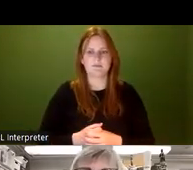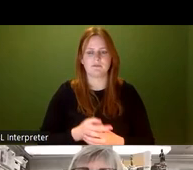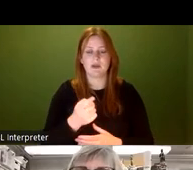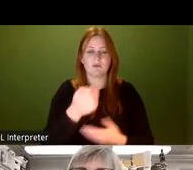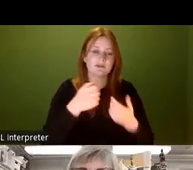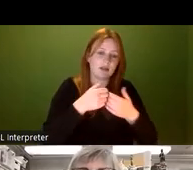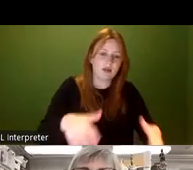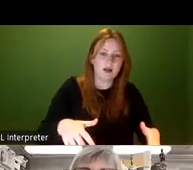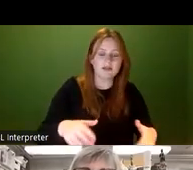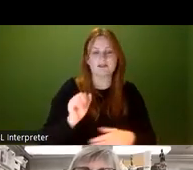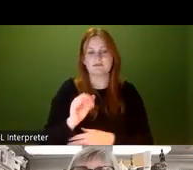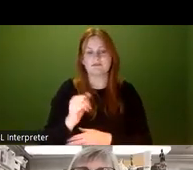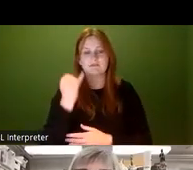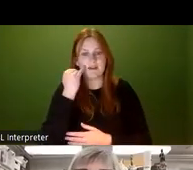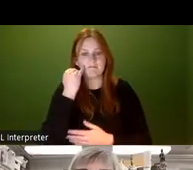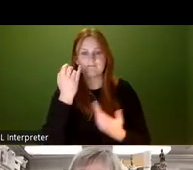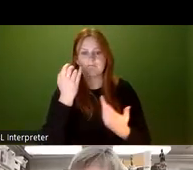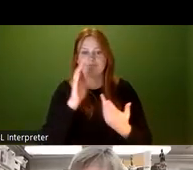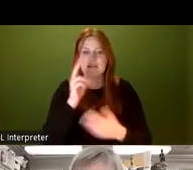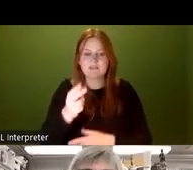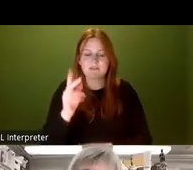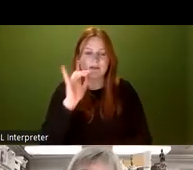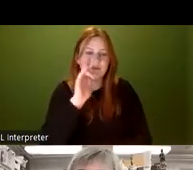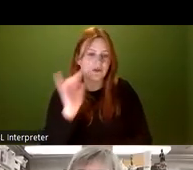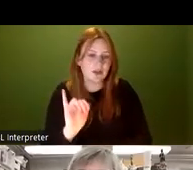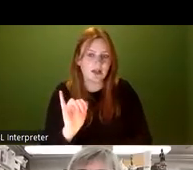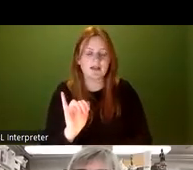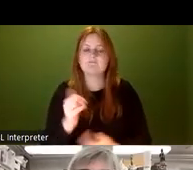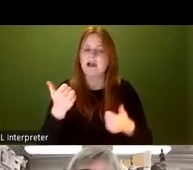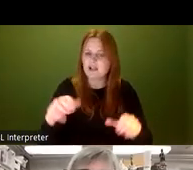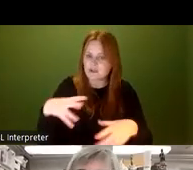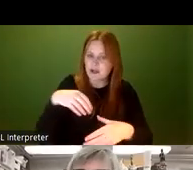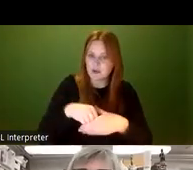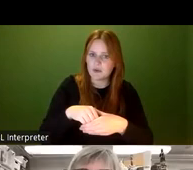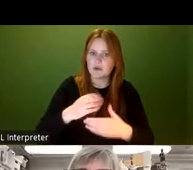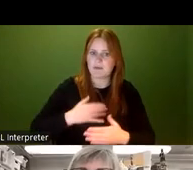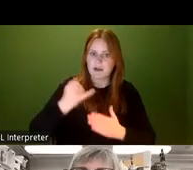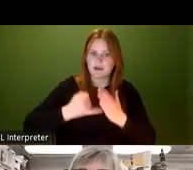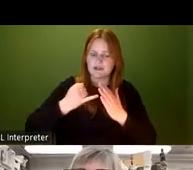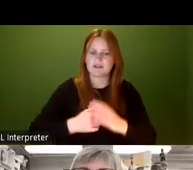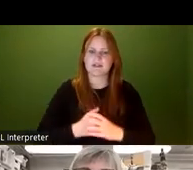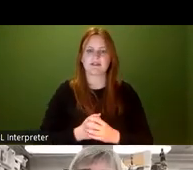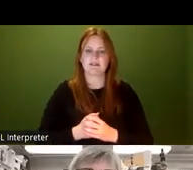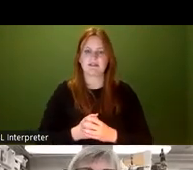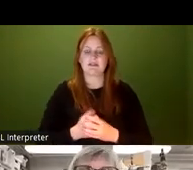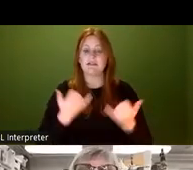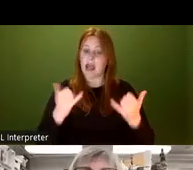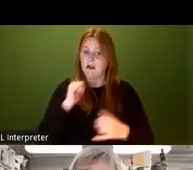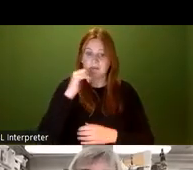have had in its past. And yeah, I'm not ashamed to say that I often now